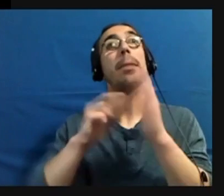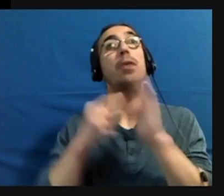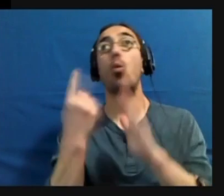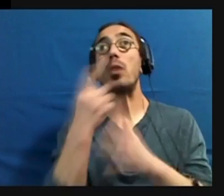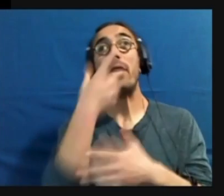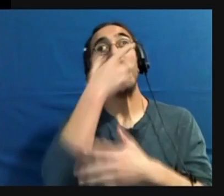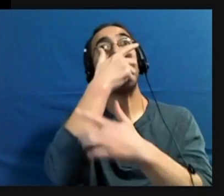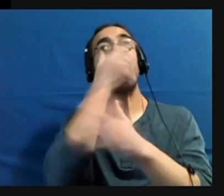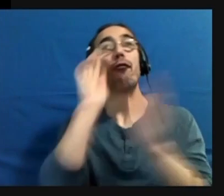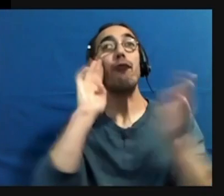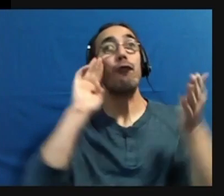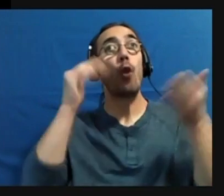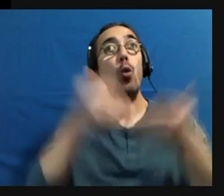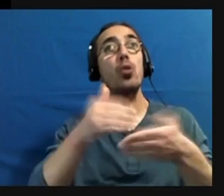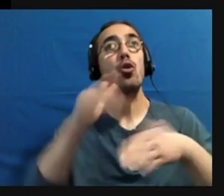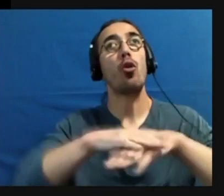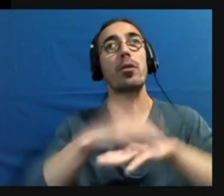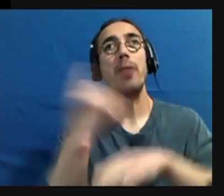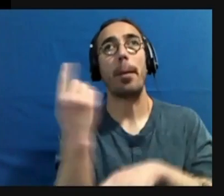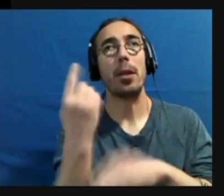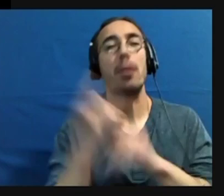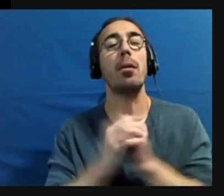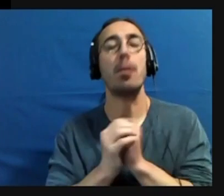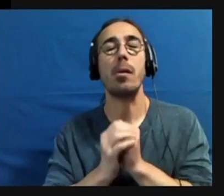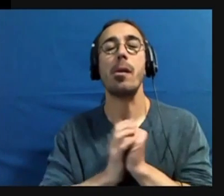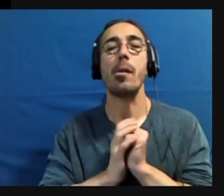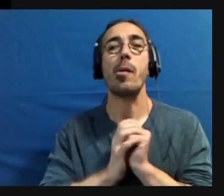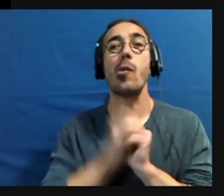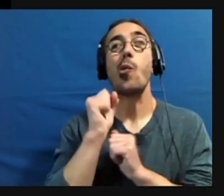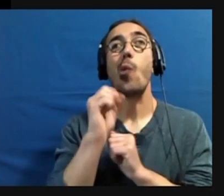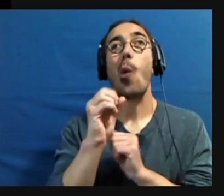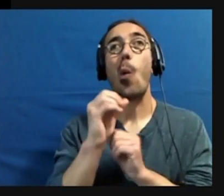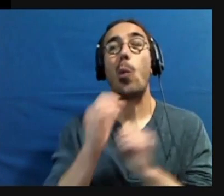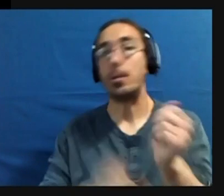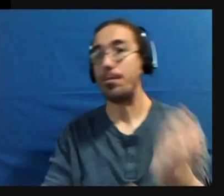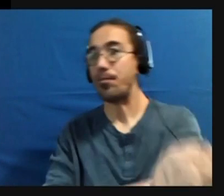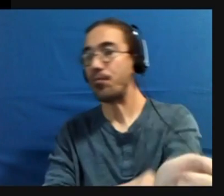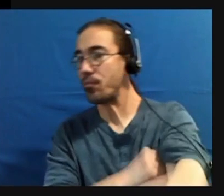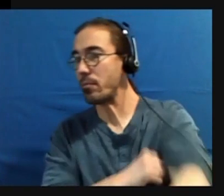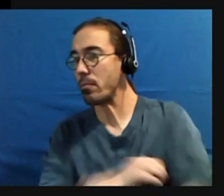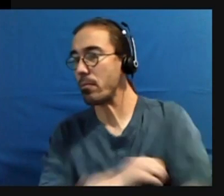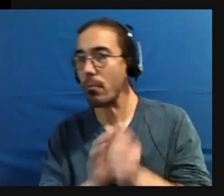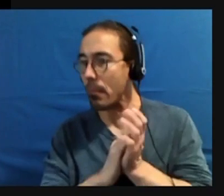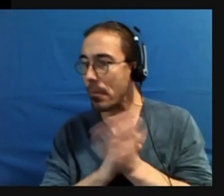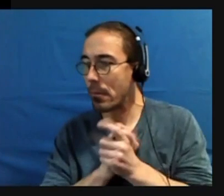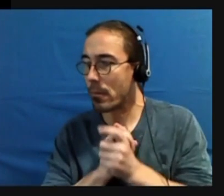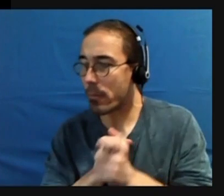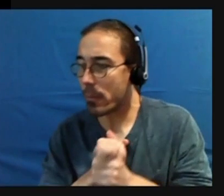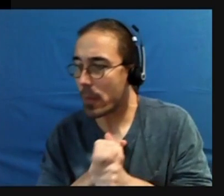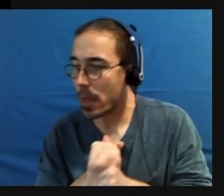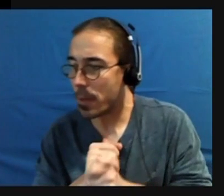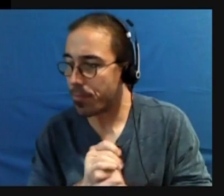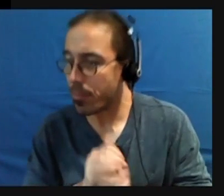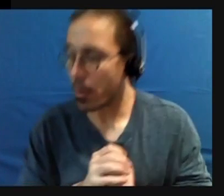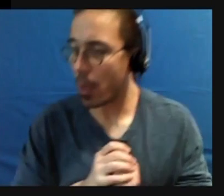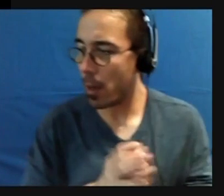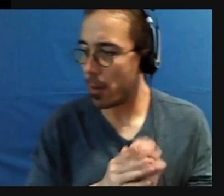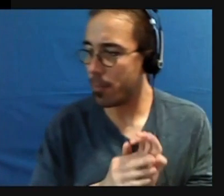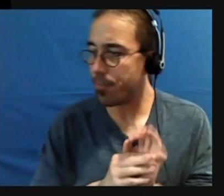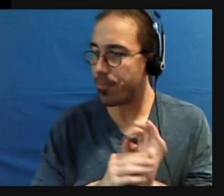shift of our executive functioning here. I'm just realizing that my lines didn't connect there.